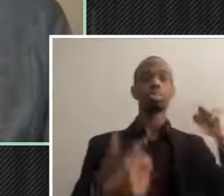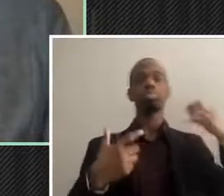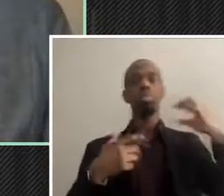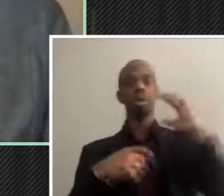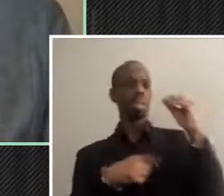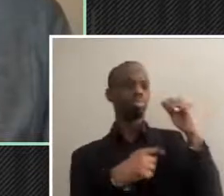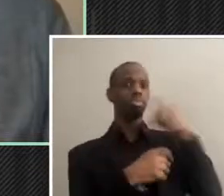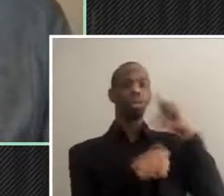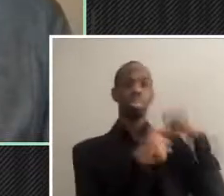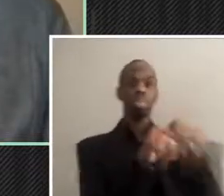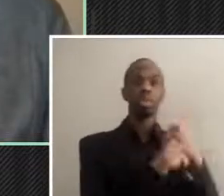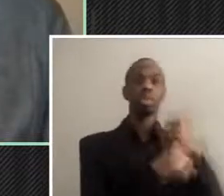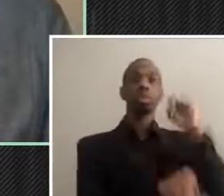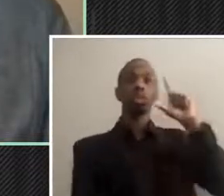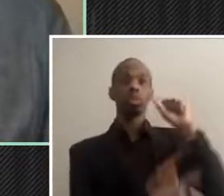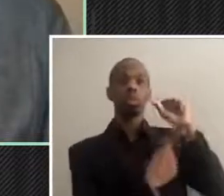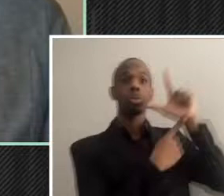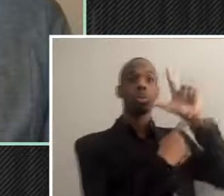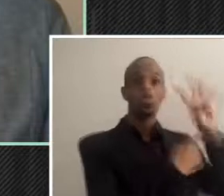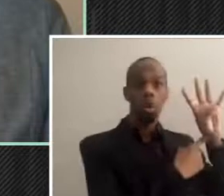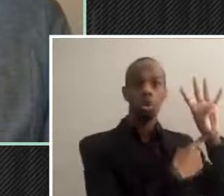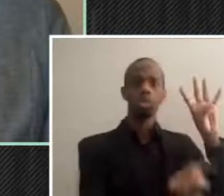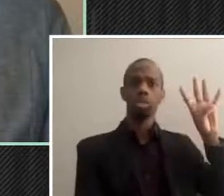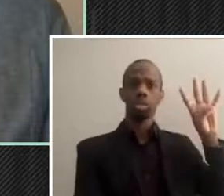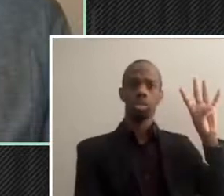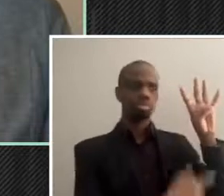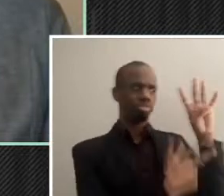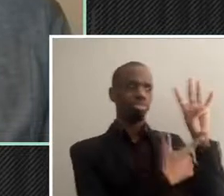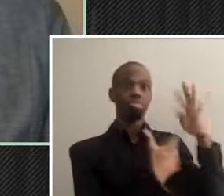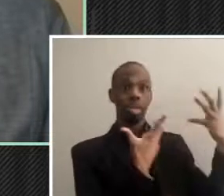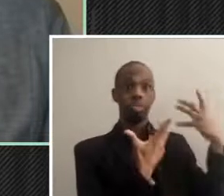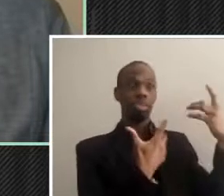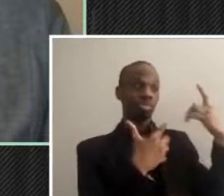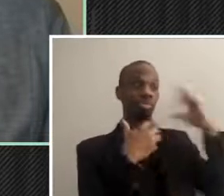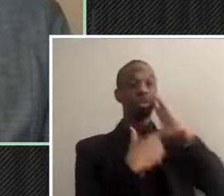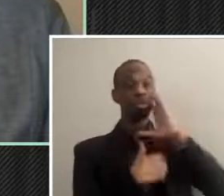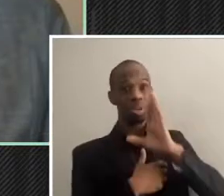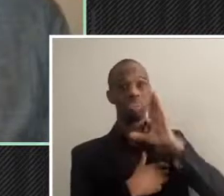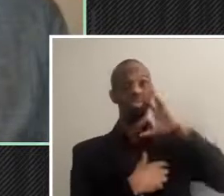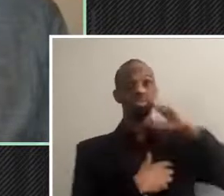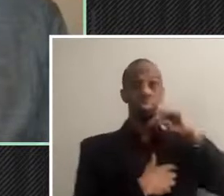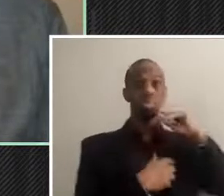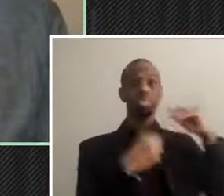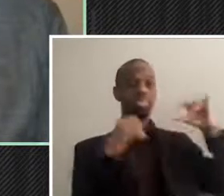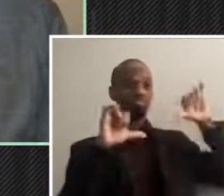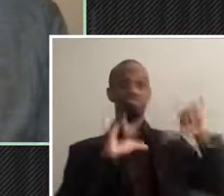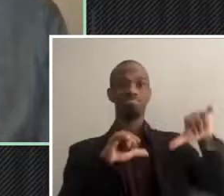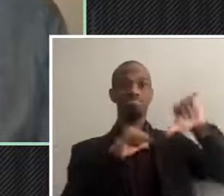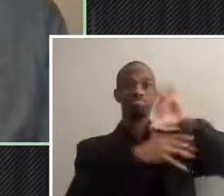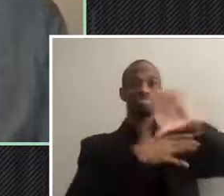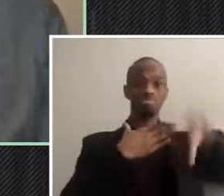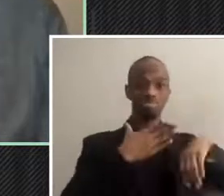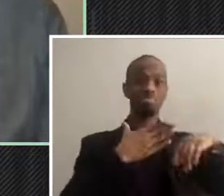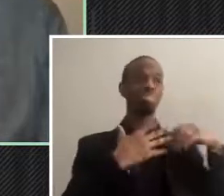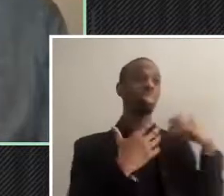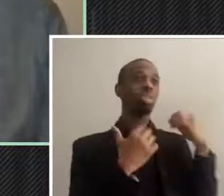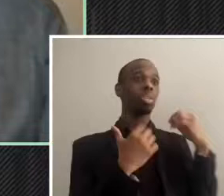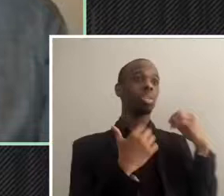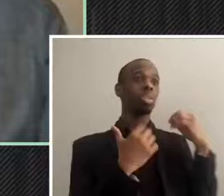in a circumstance with a person who might not have the same overt dog